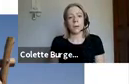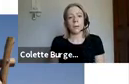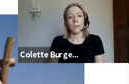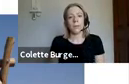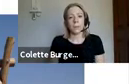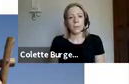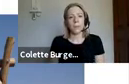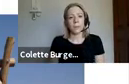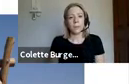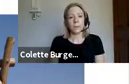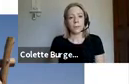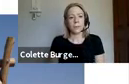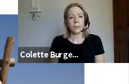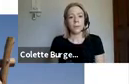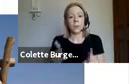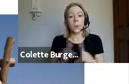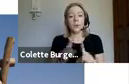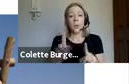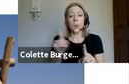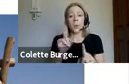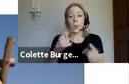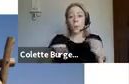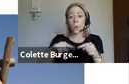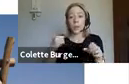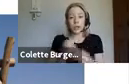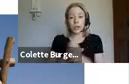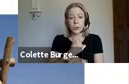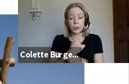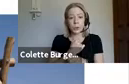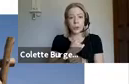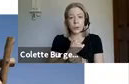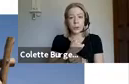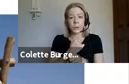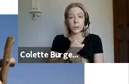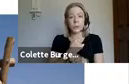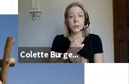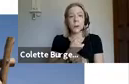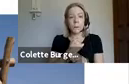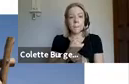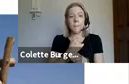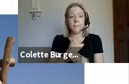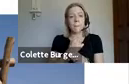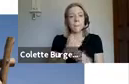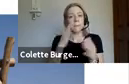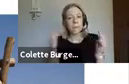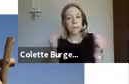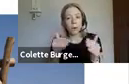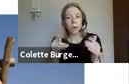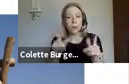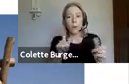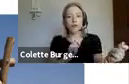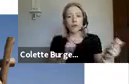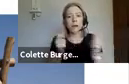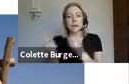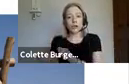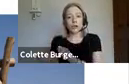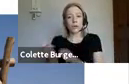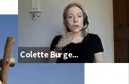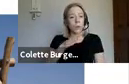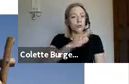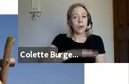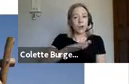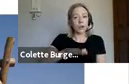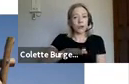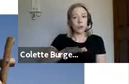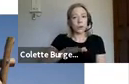Also, what we do is we were looking at the transitioning of children